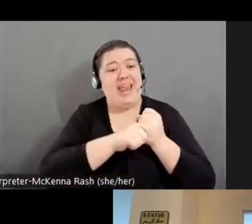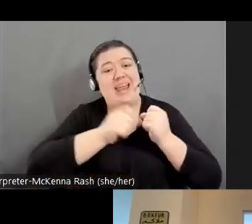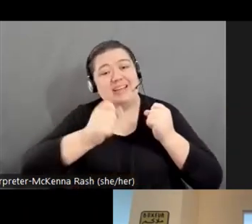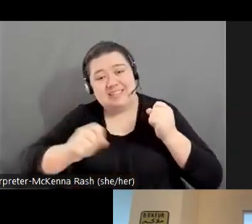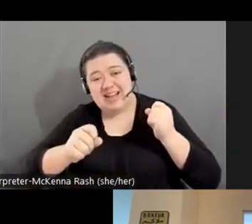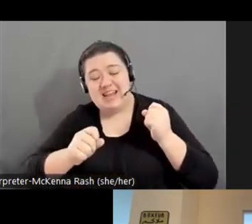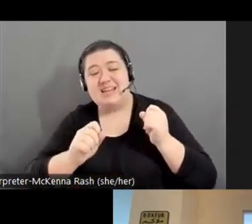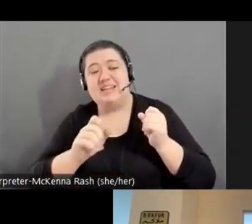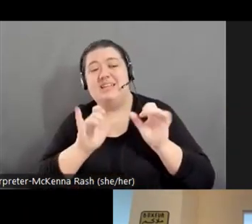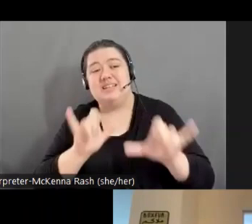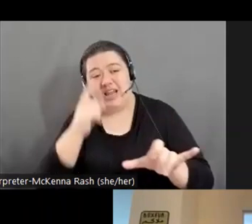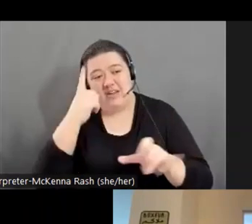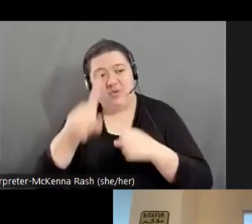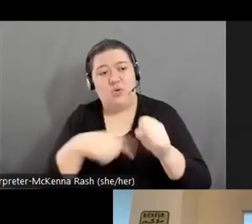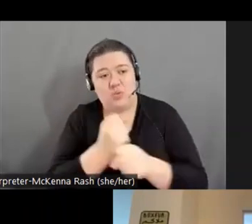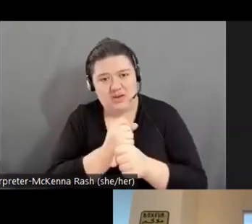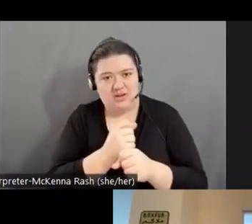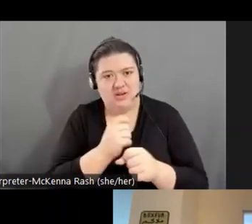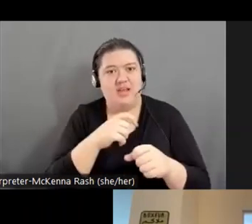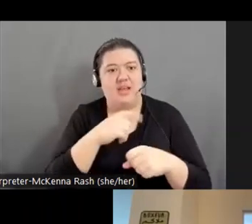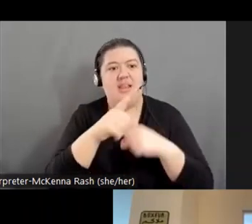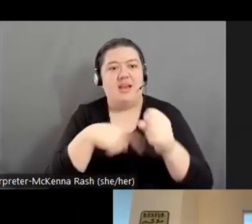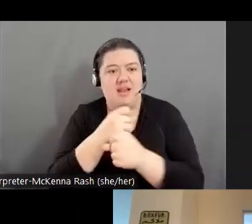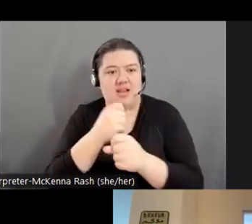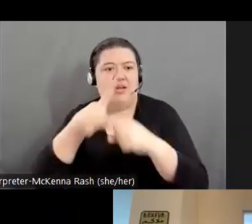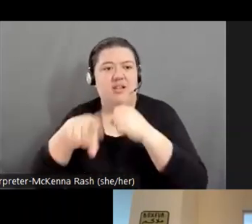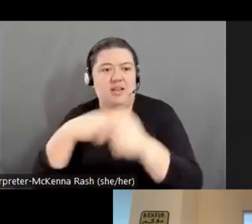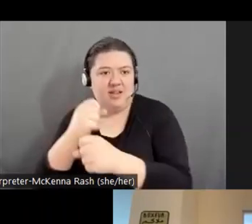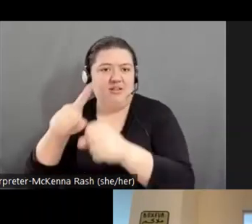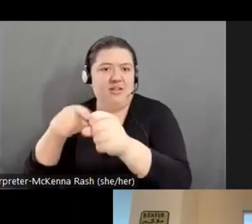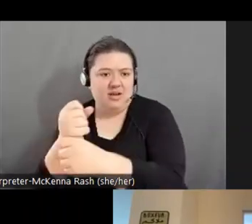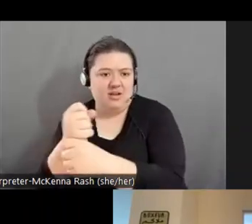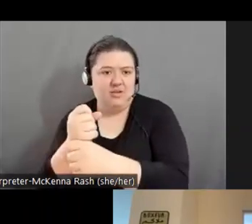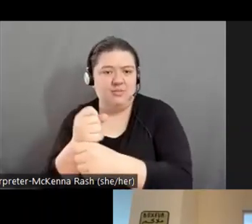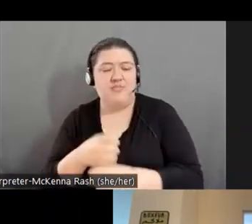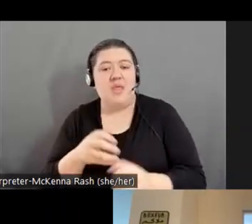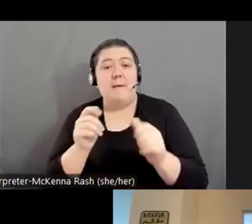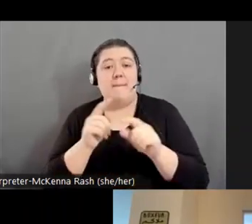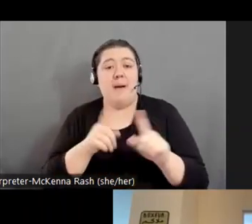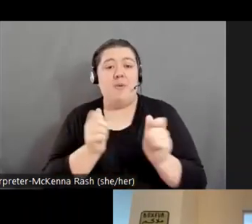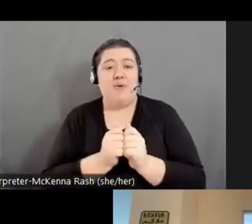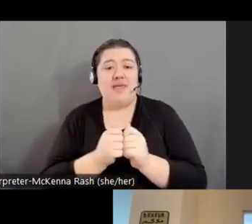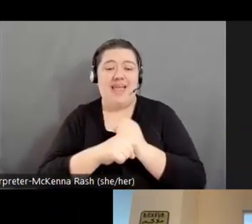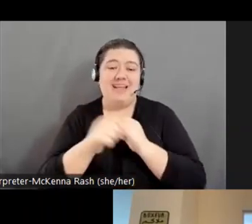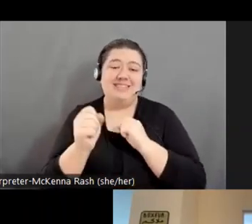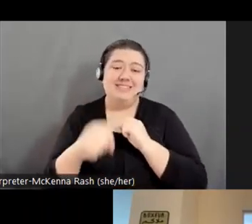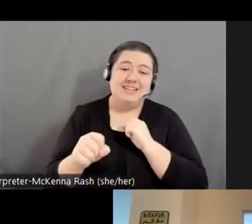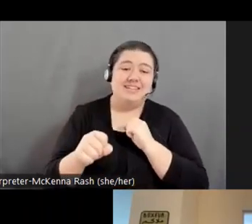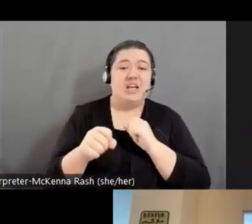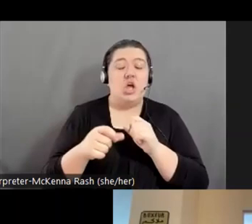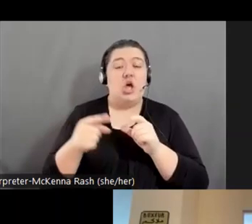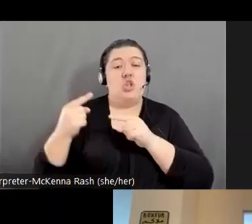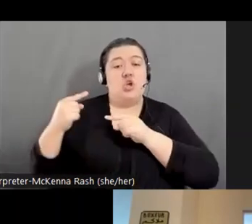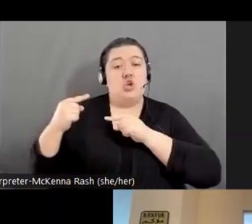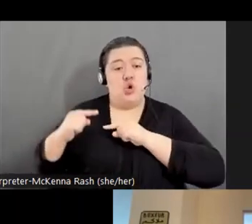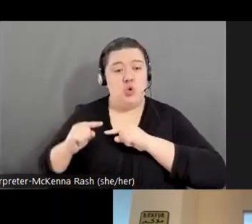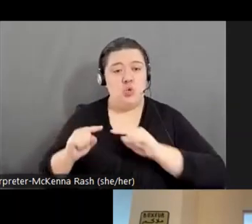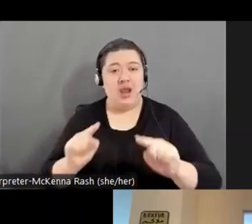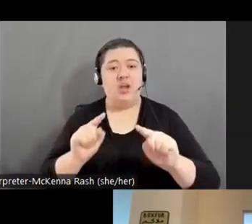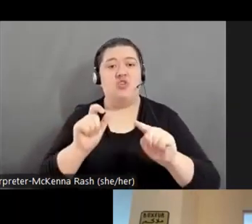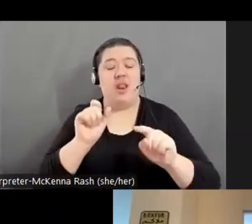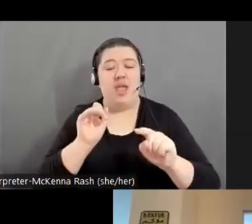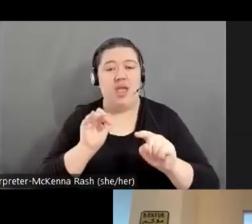year, and then another year, and then another year. But in terms of extending the duration of the visa,